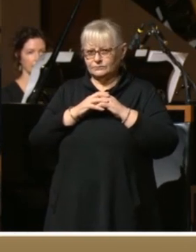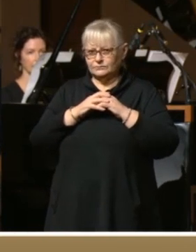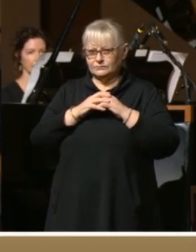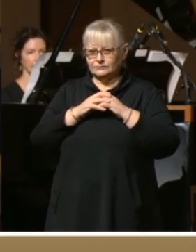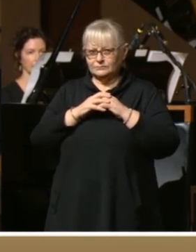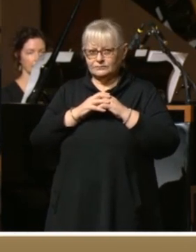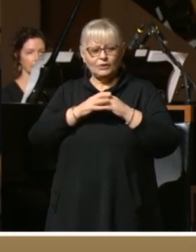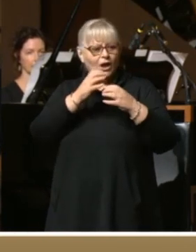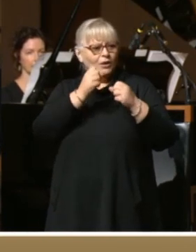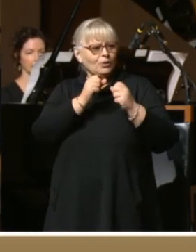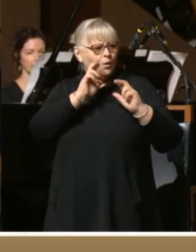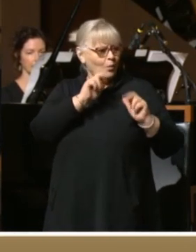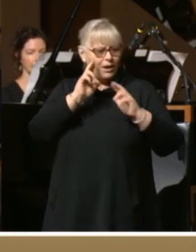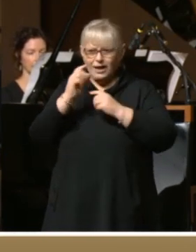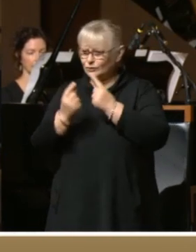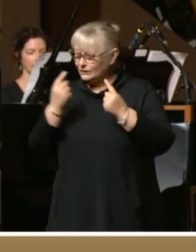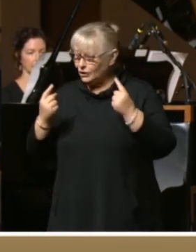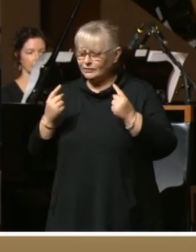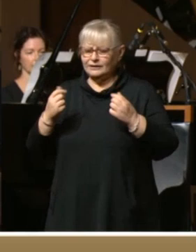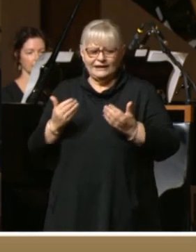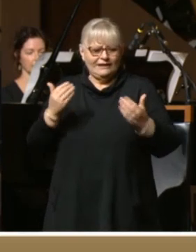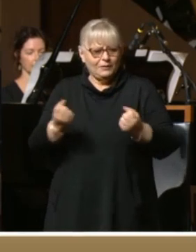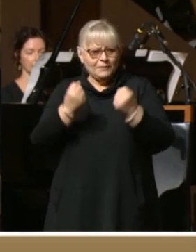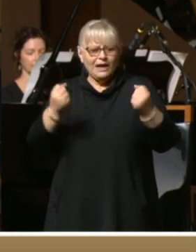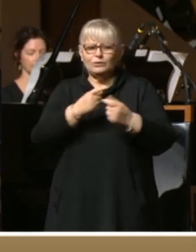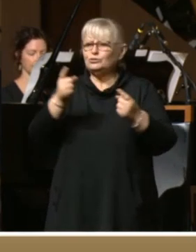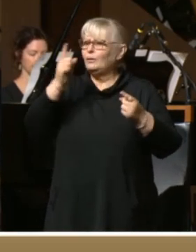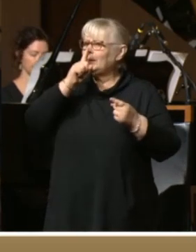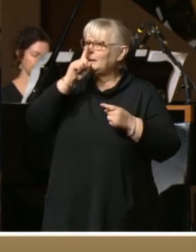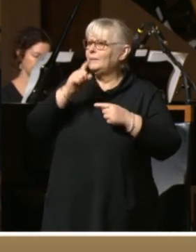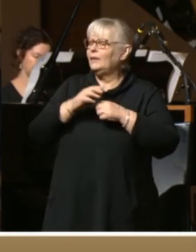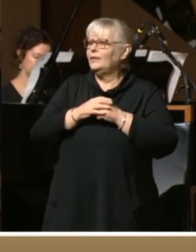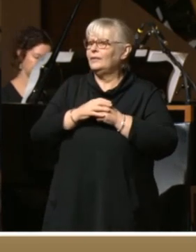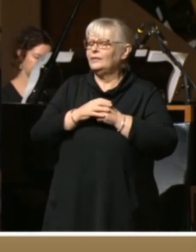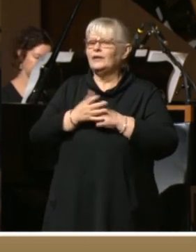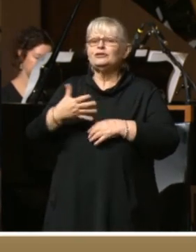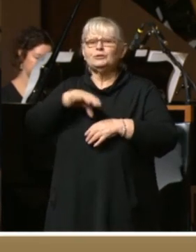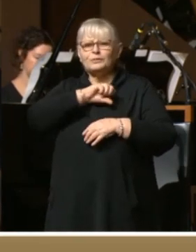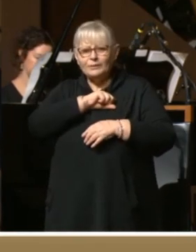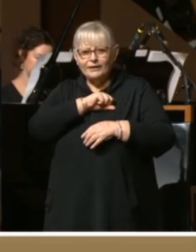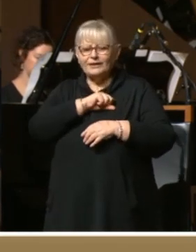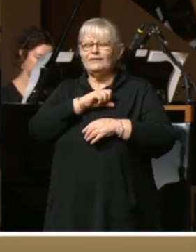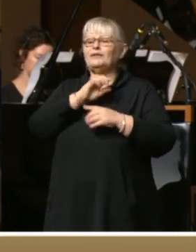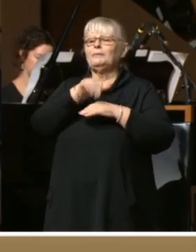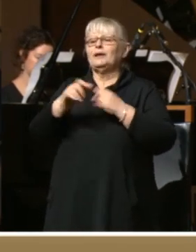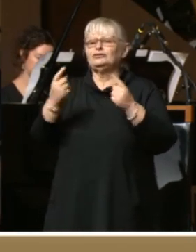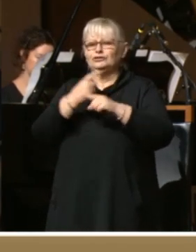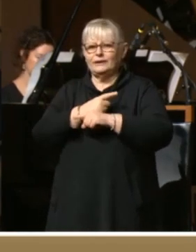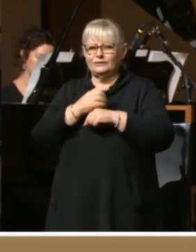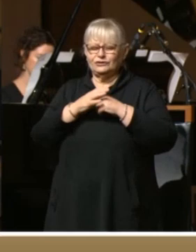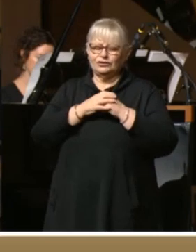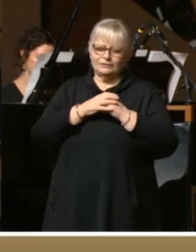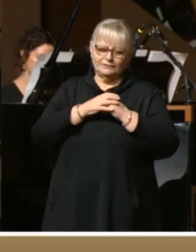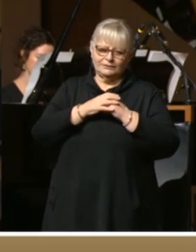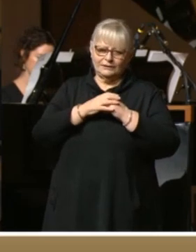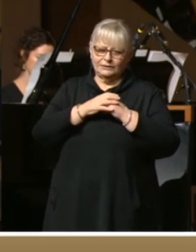fast to each other, empower the people. Walangunmala, Maramaragure. Be brave, make change. Diriyamana,